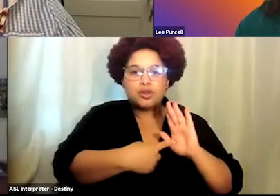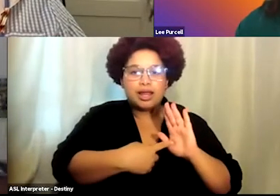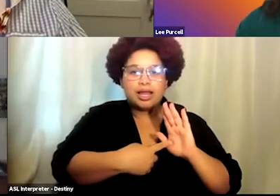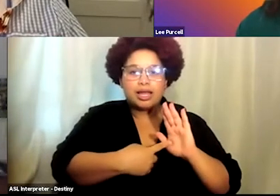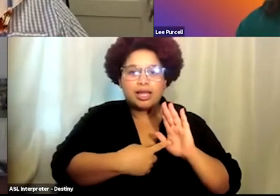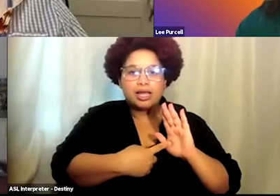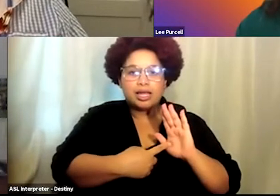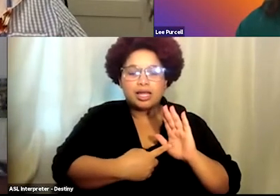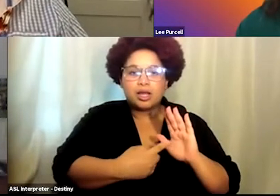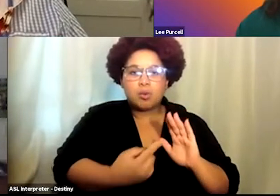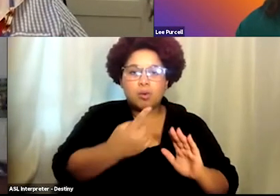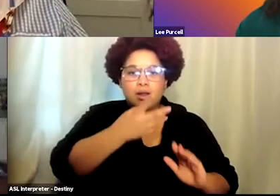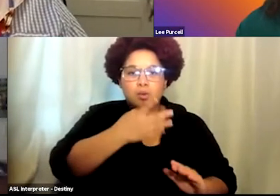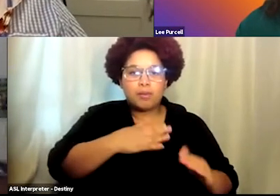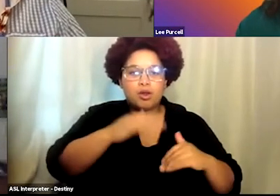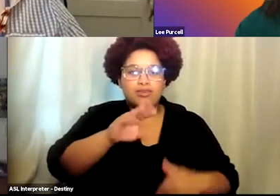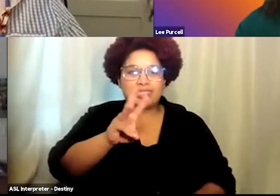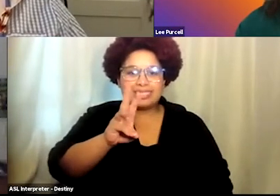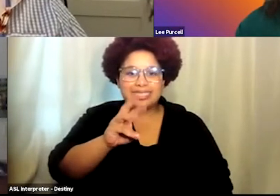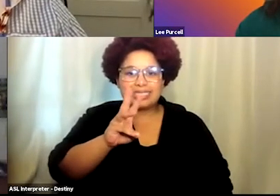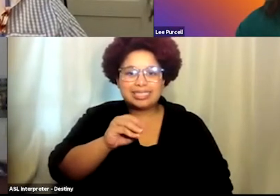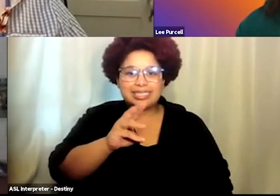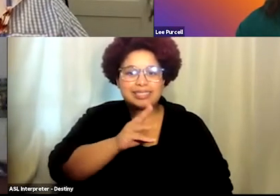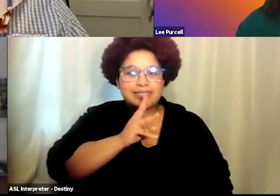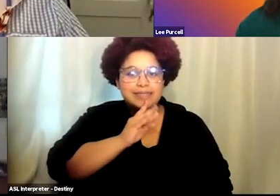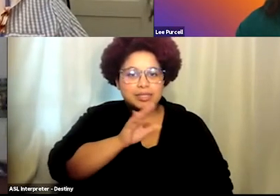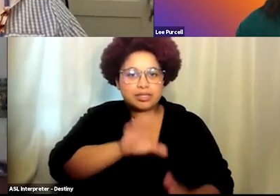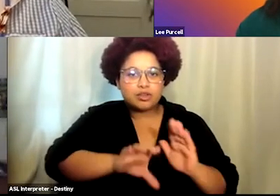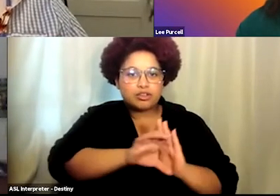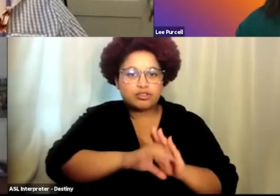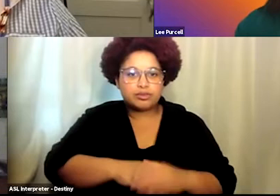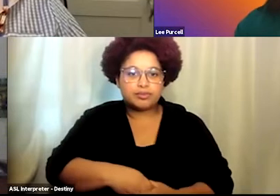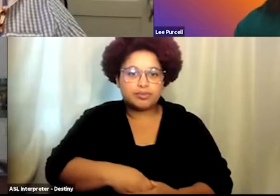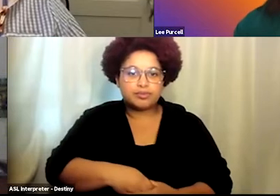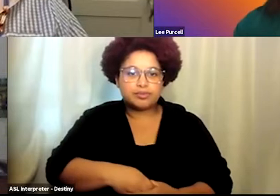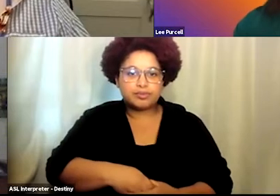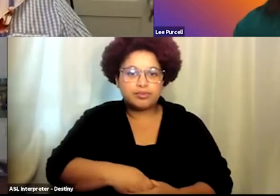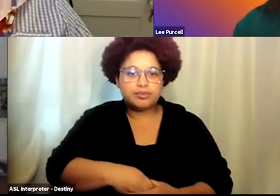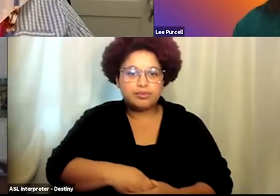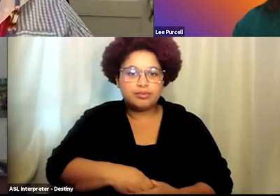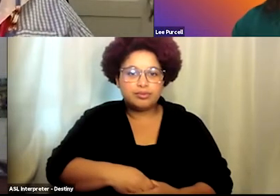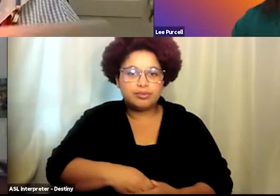single female over 60 speaking character.